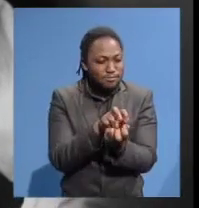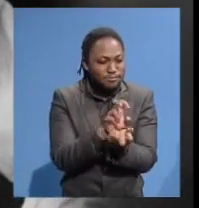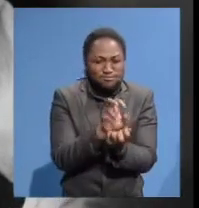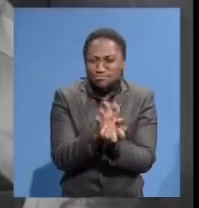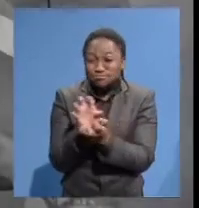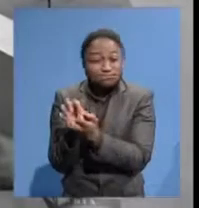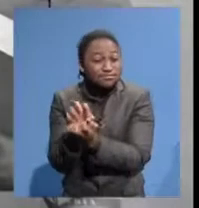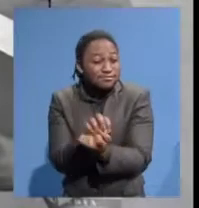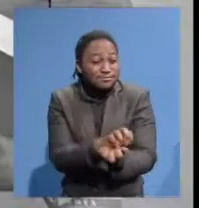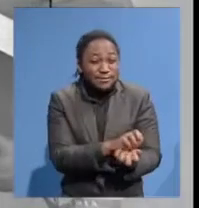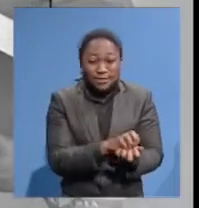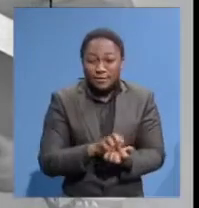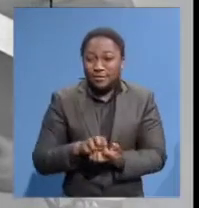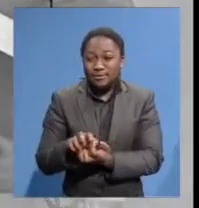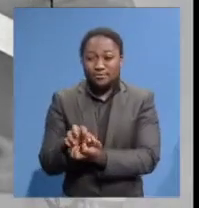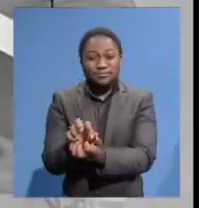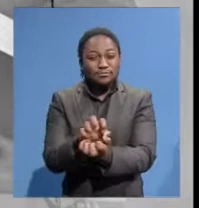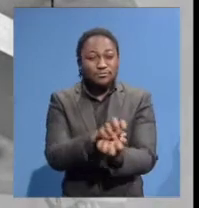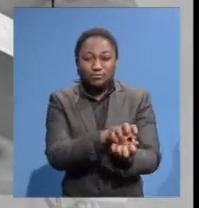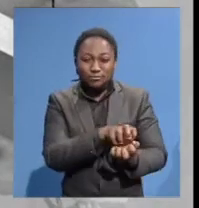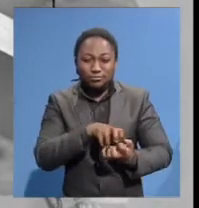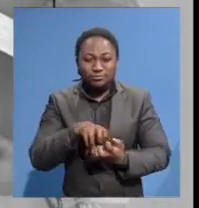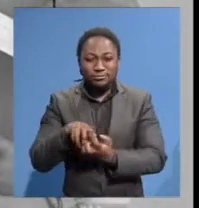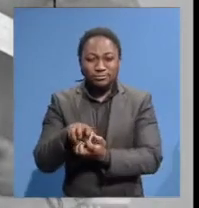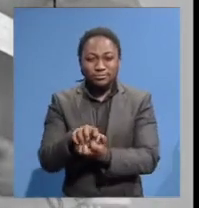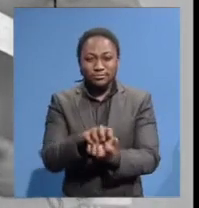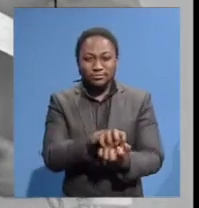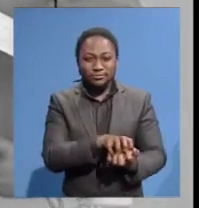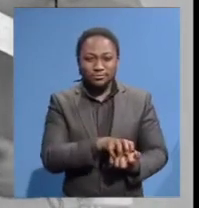sukuhla makhulu islame mame